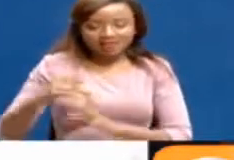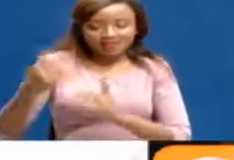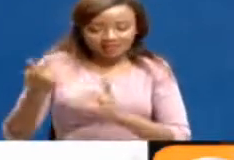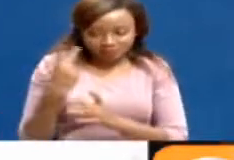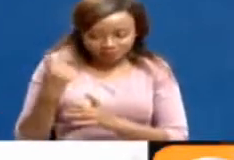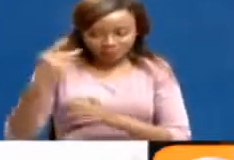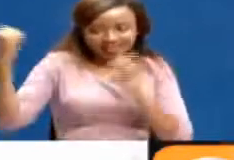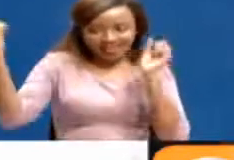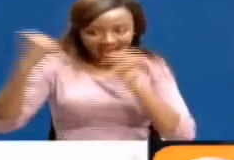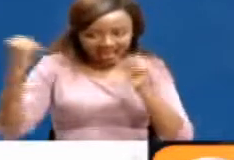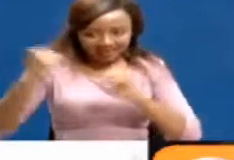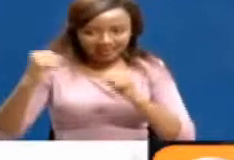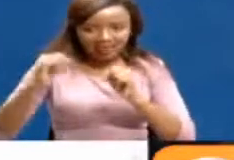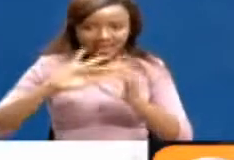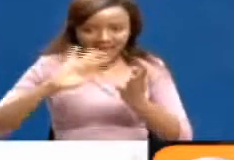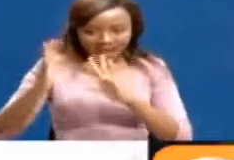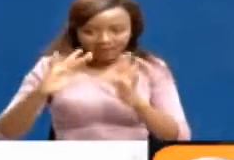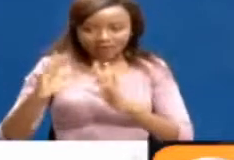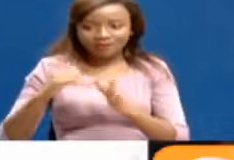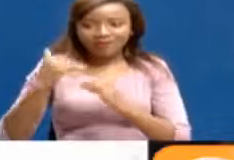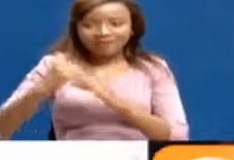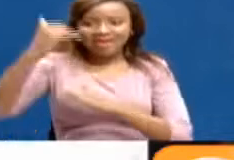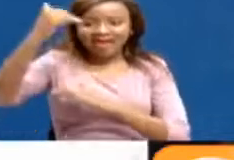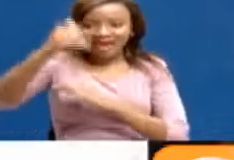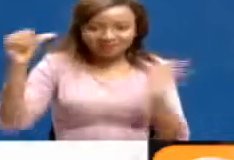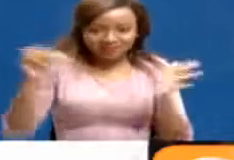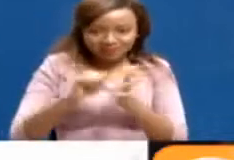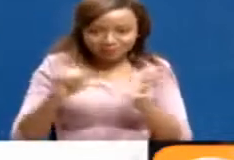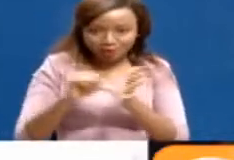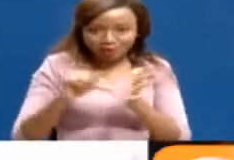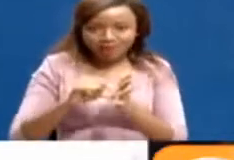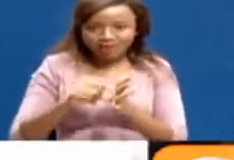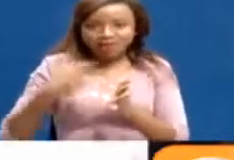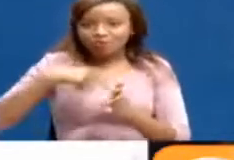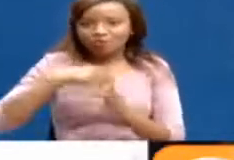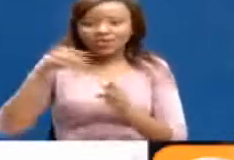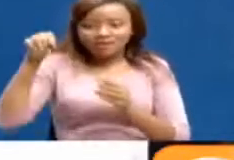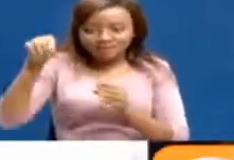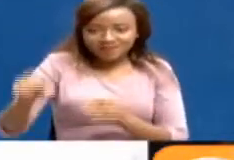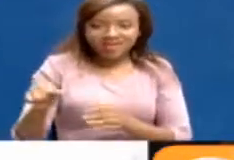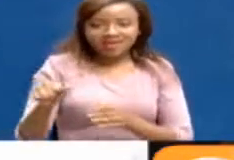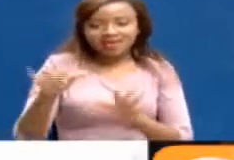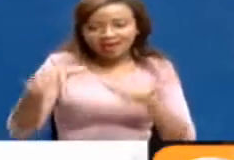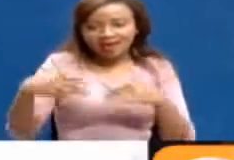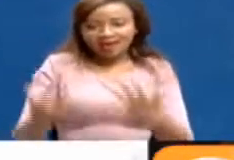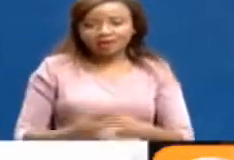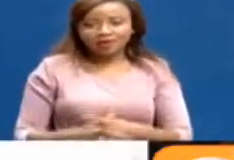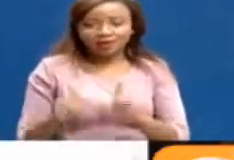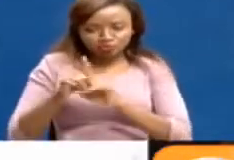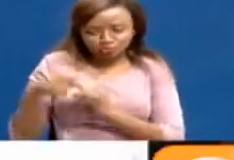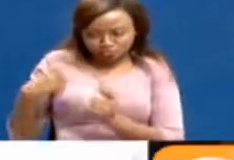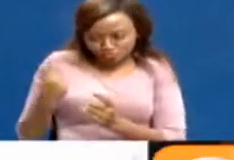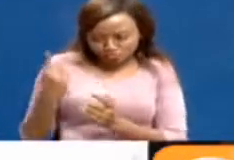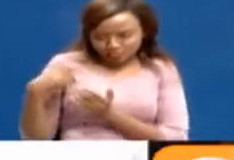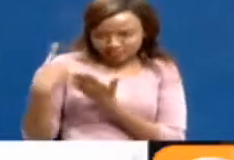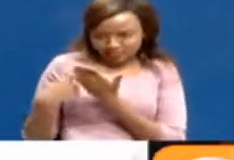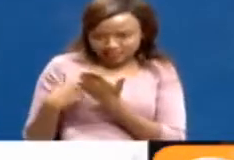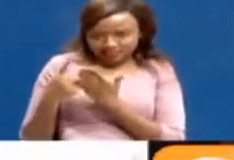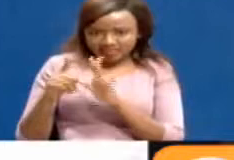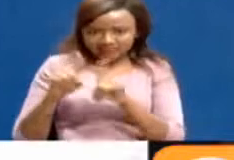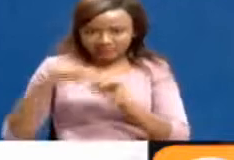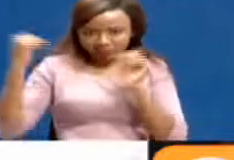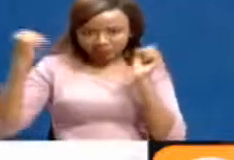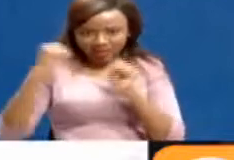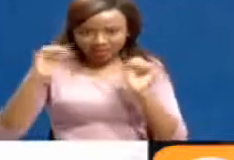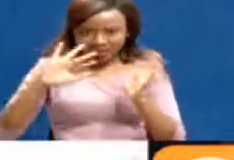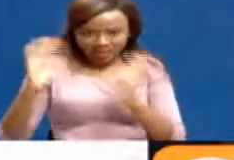able, after the pandemic, or even during, in some extent, to enter an agreement between them to discuss and to agree how he can be